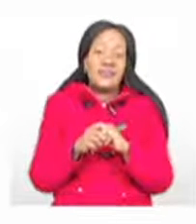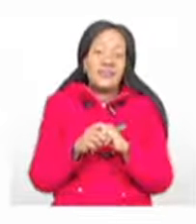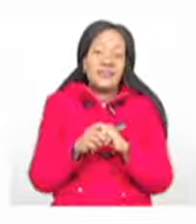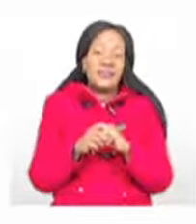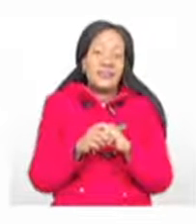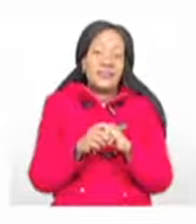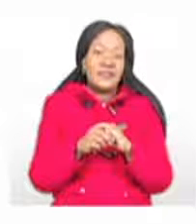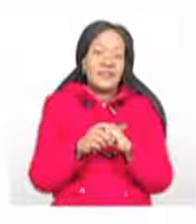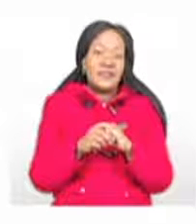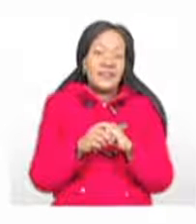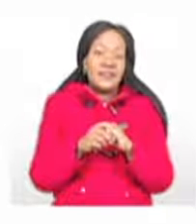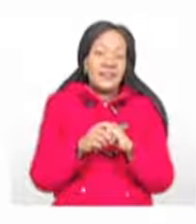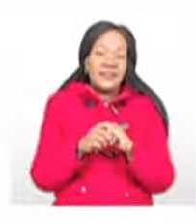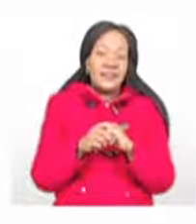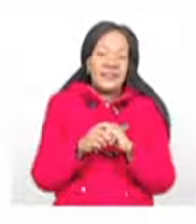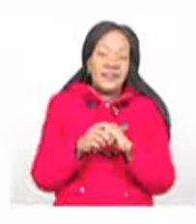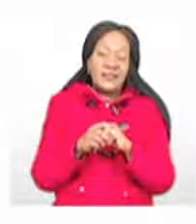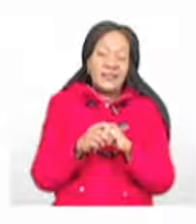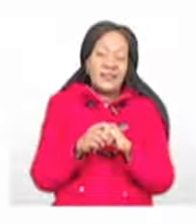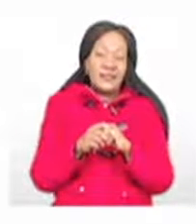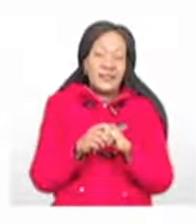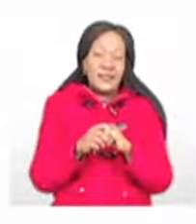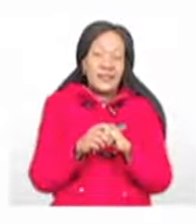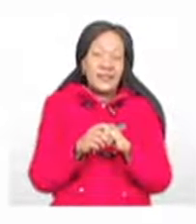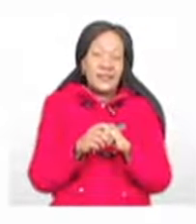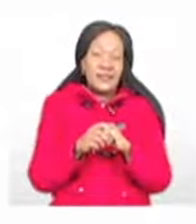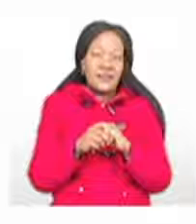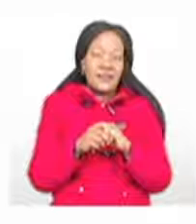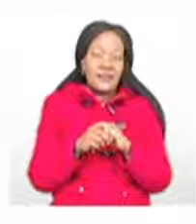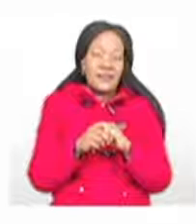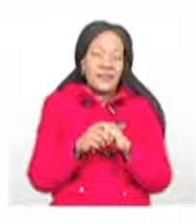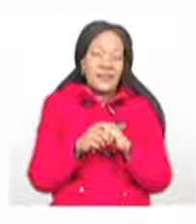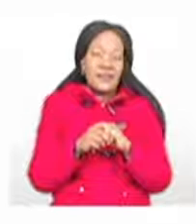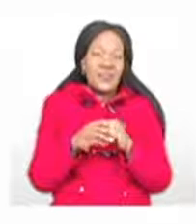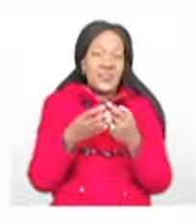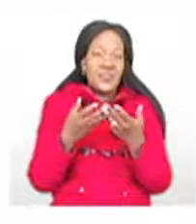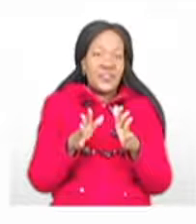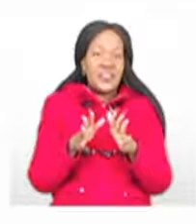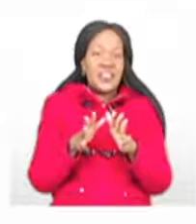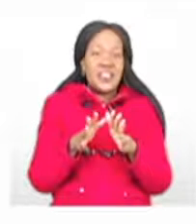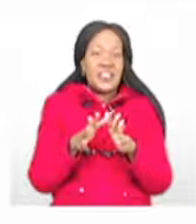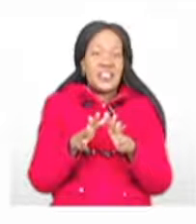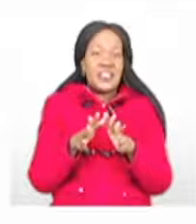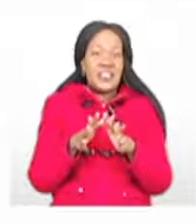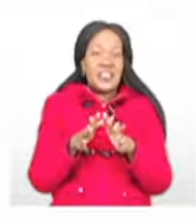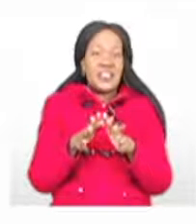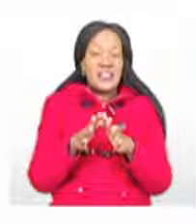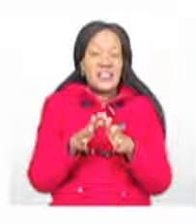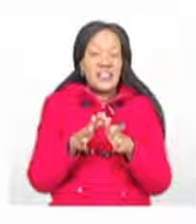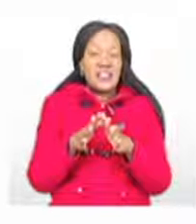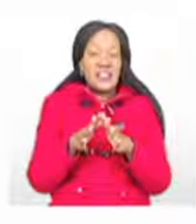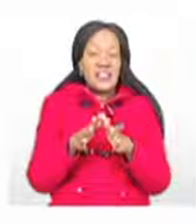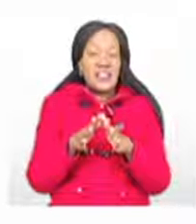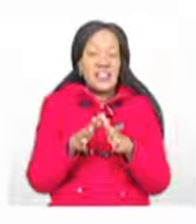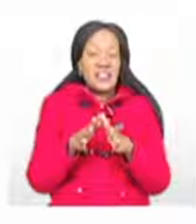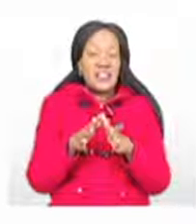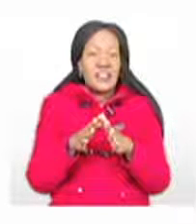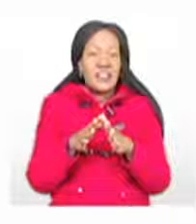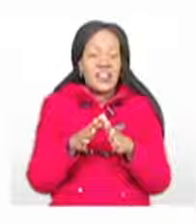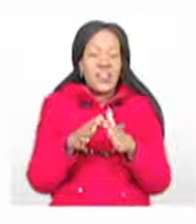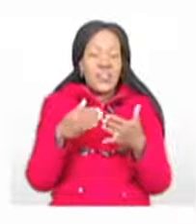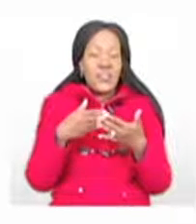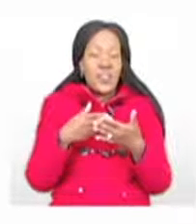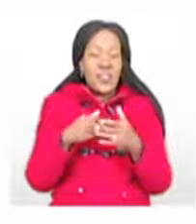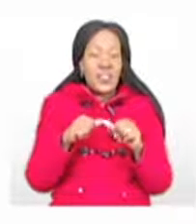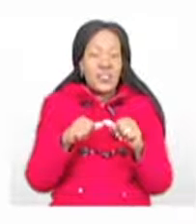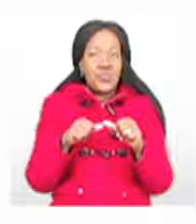pattern exactly as it is. If you have finished that activity, now we need to move